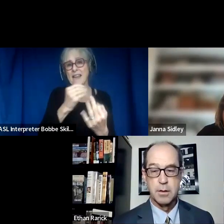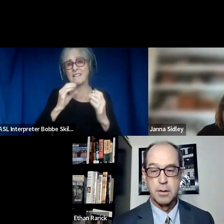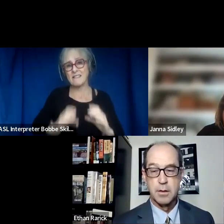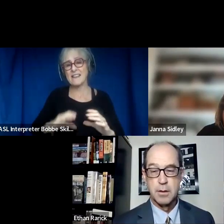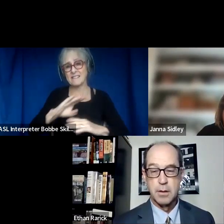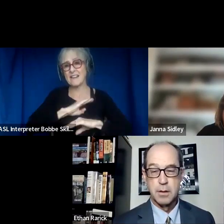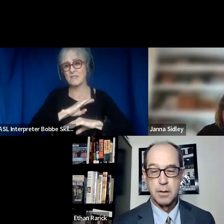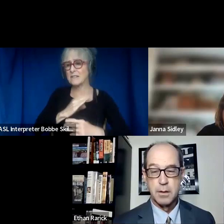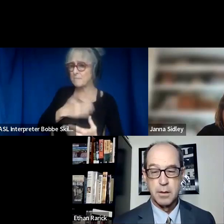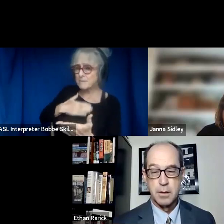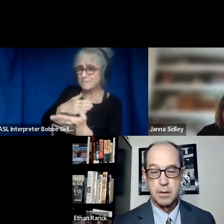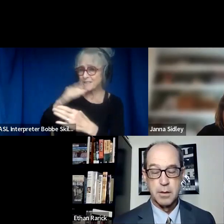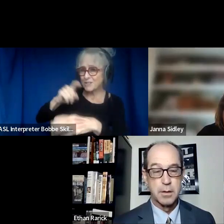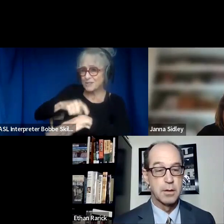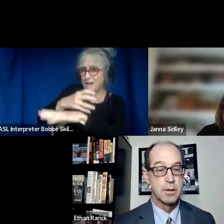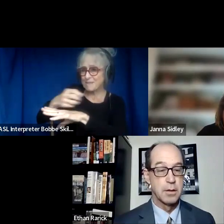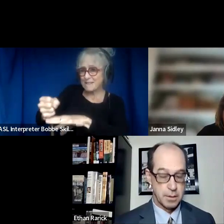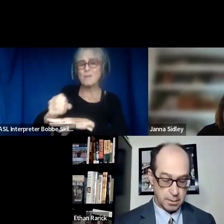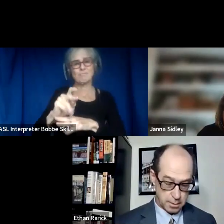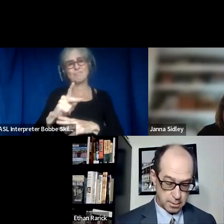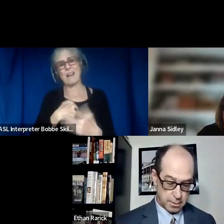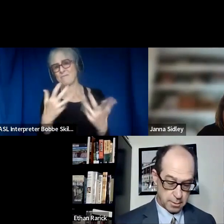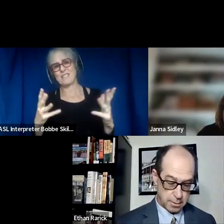you. Yes, I'm done. Thank you so much for your time.